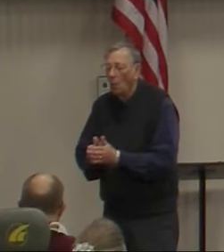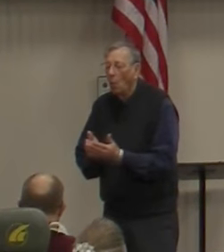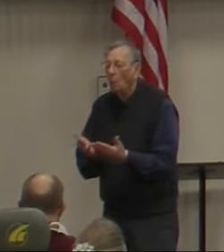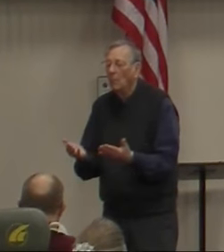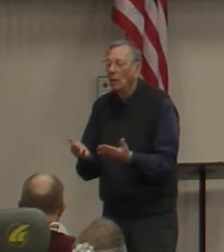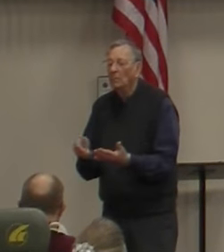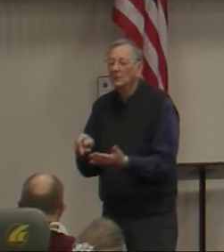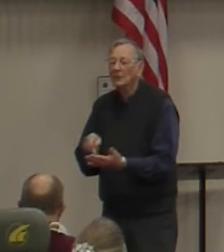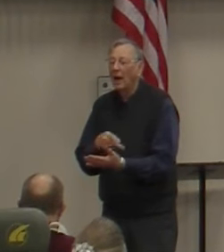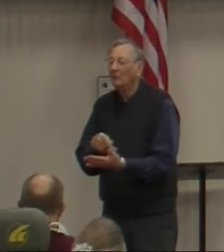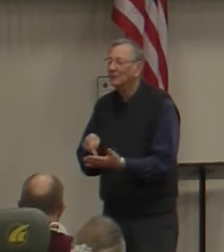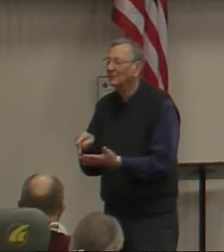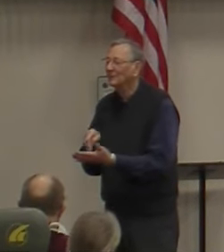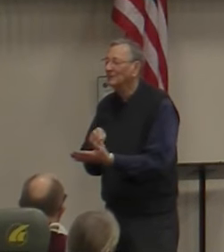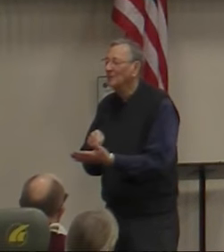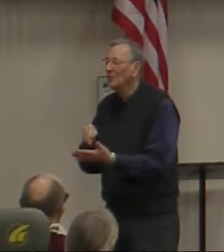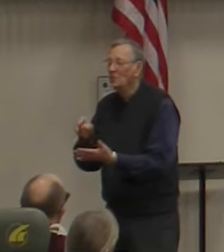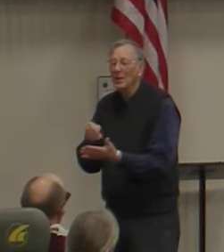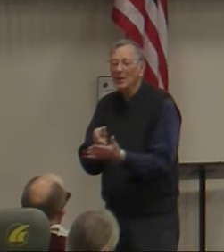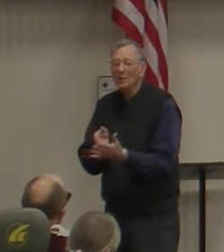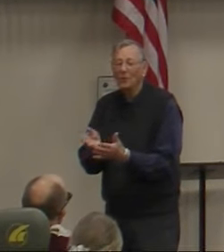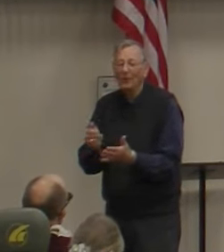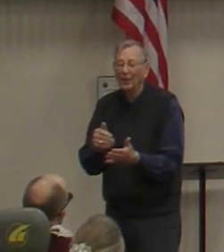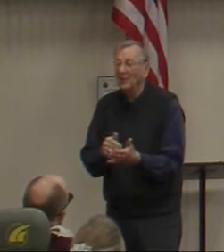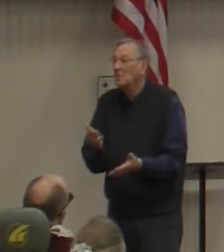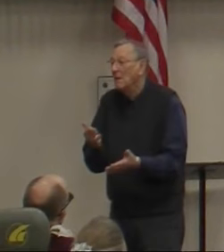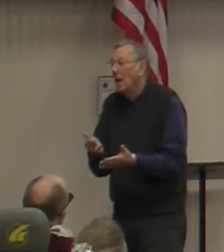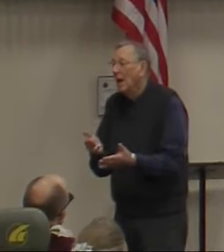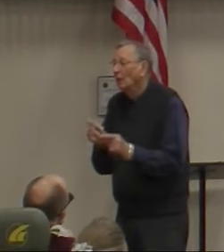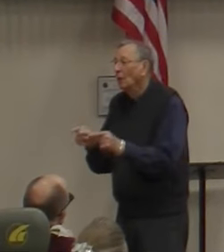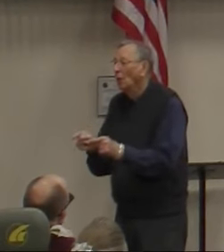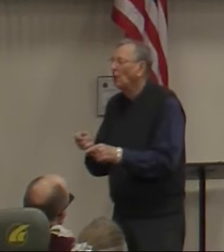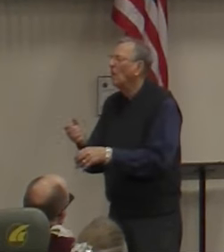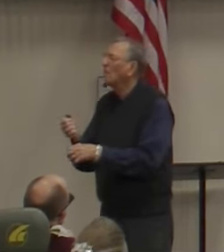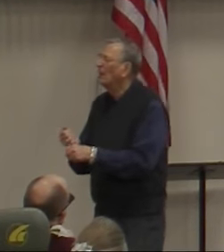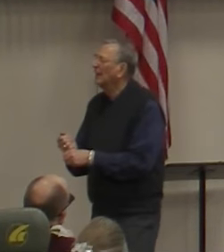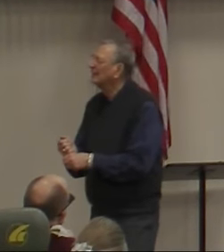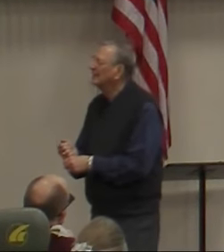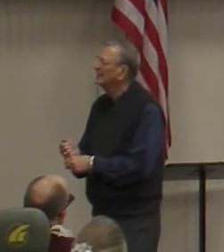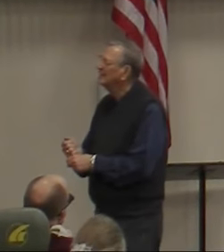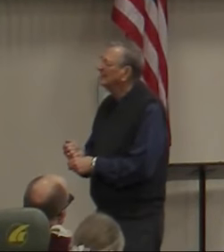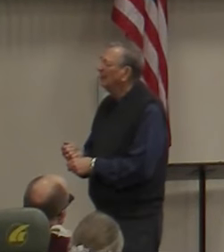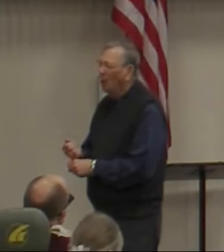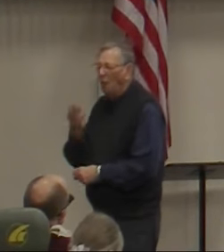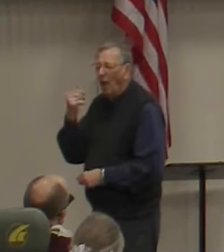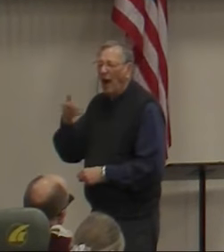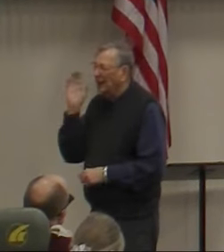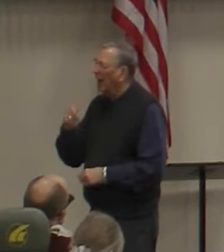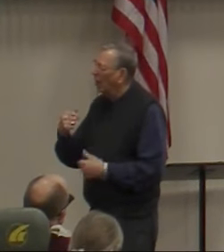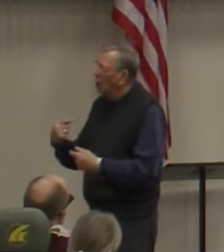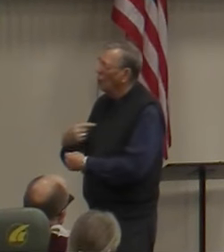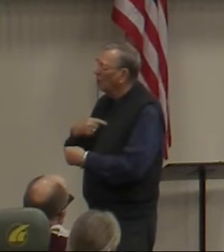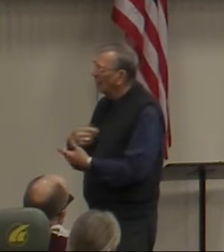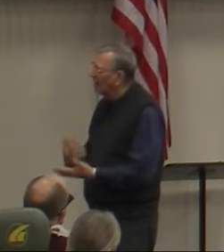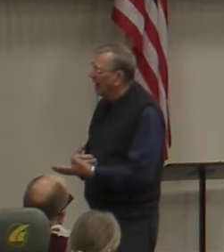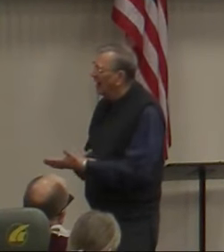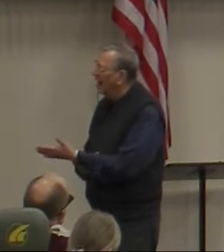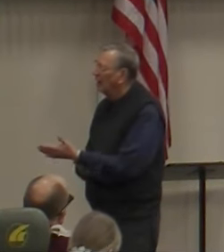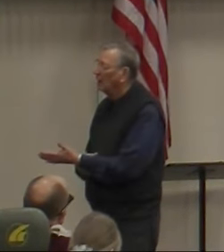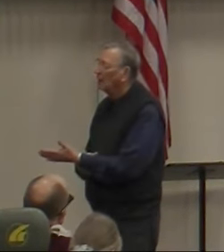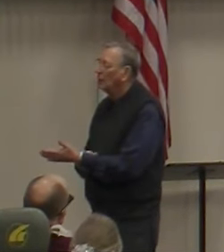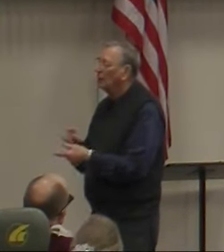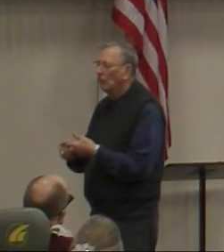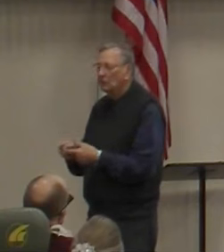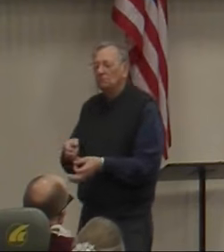of Psalms, read through it. You may need to go to a trusted friend and say, what would God say to me right now? You may need to turn